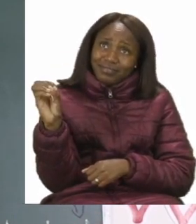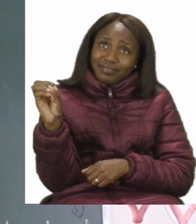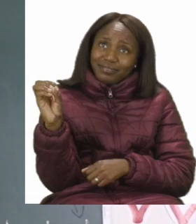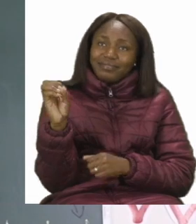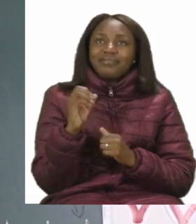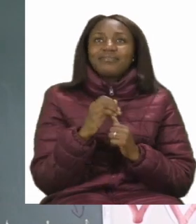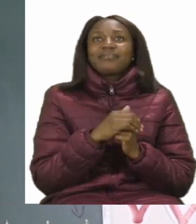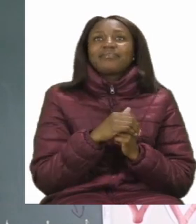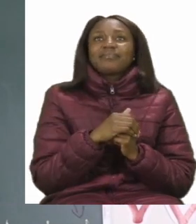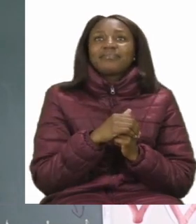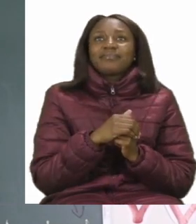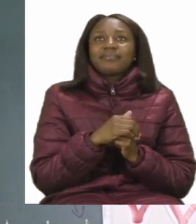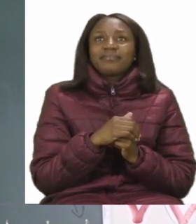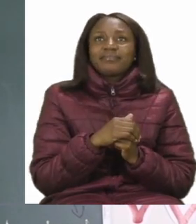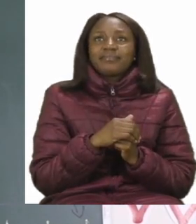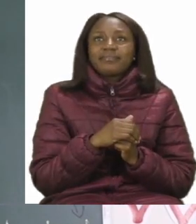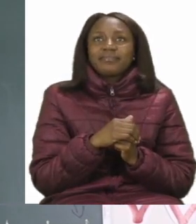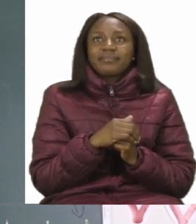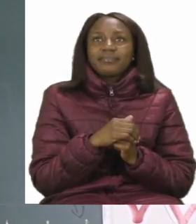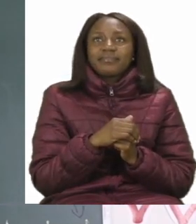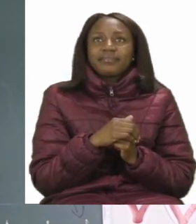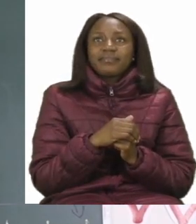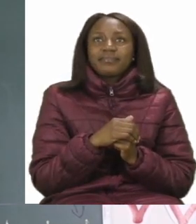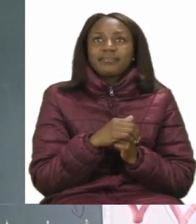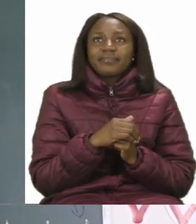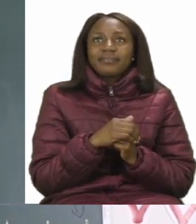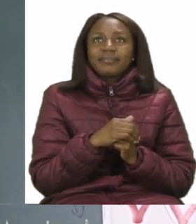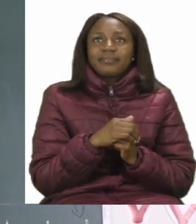us the number